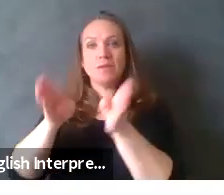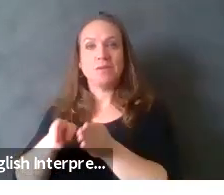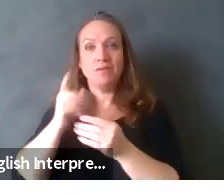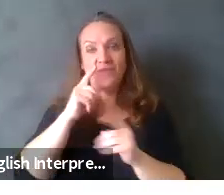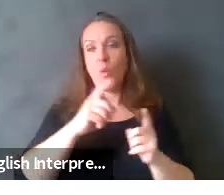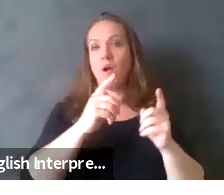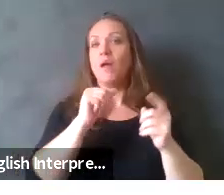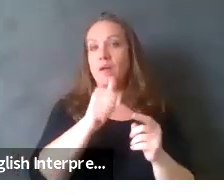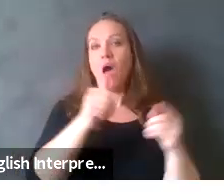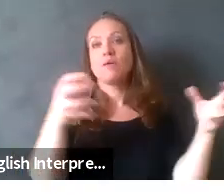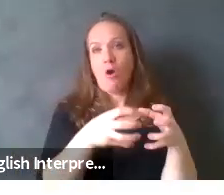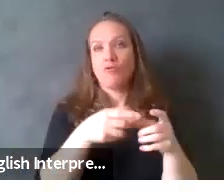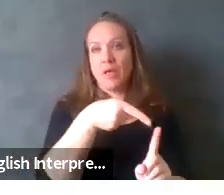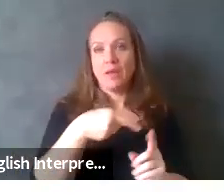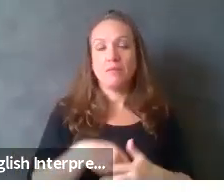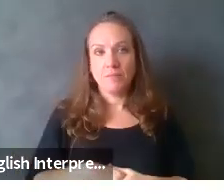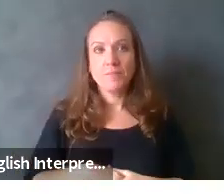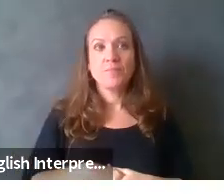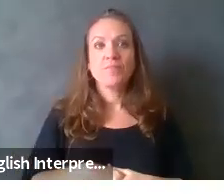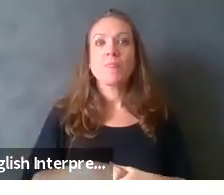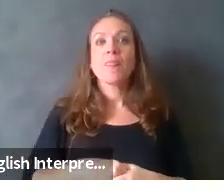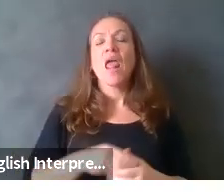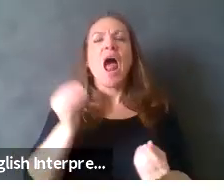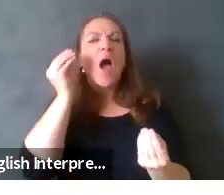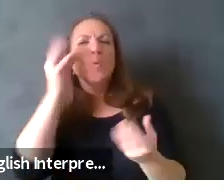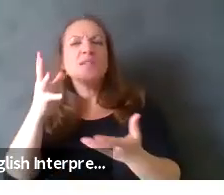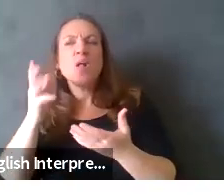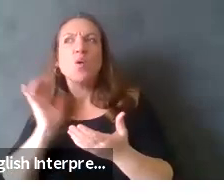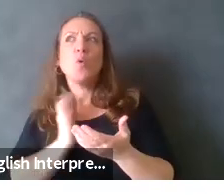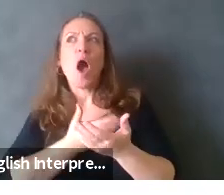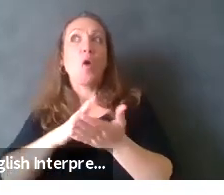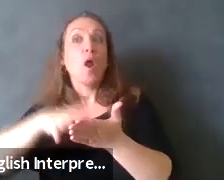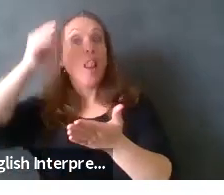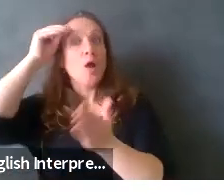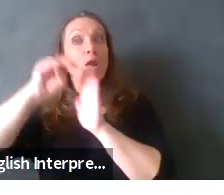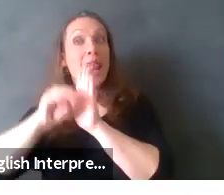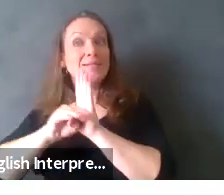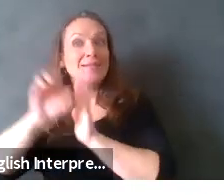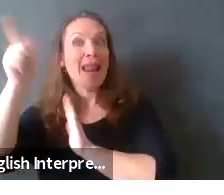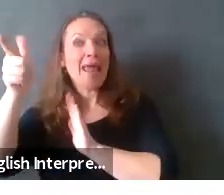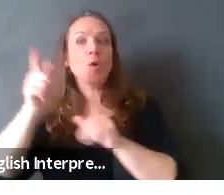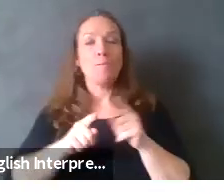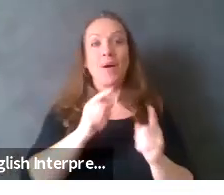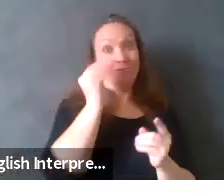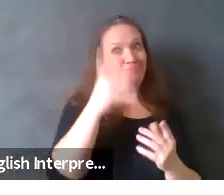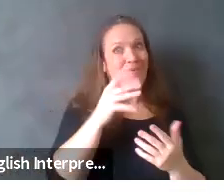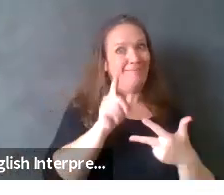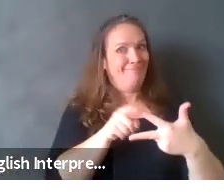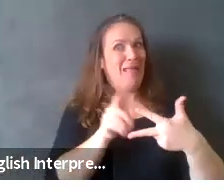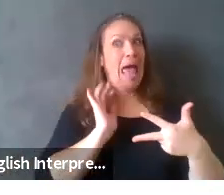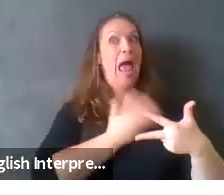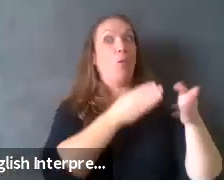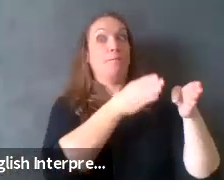get to what we have learned already, but that was our plan. Let's put it that way. So we have an initial wellness check, which